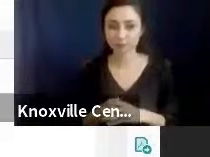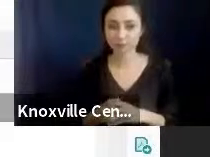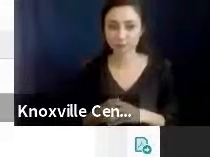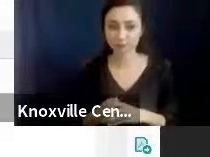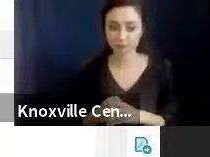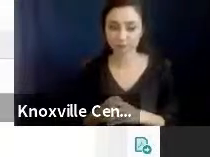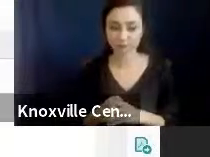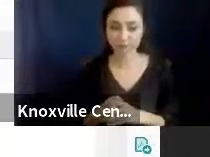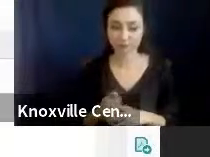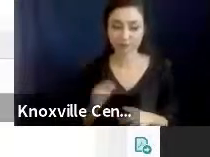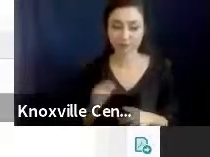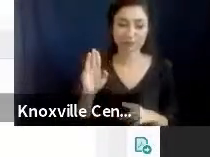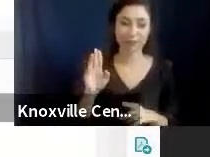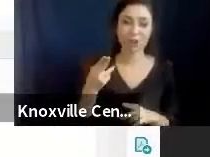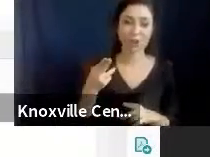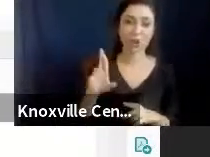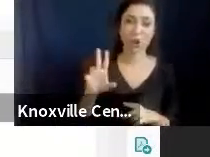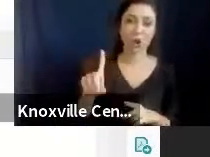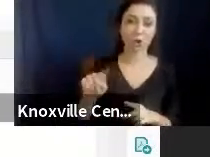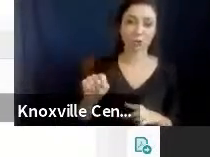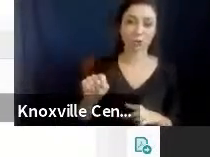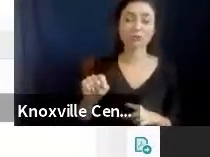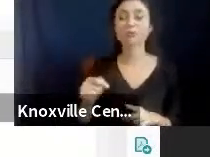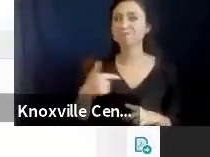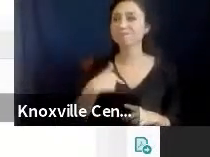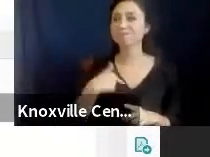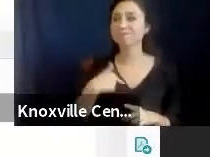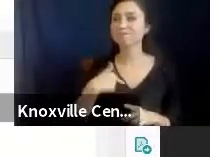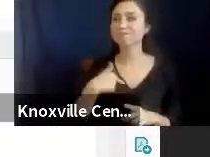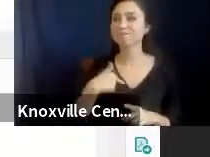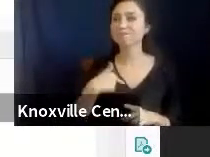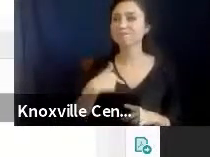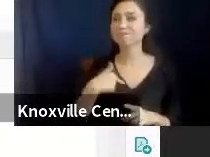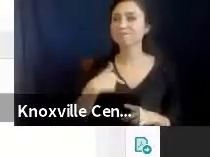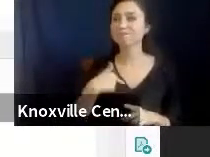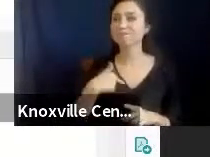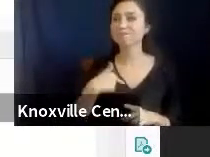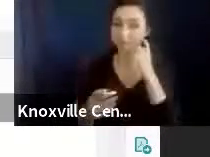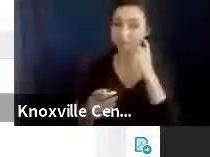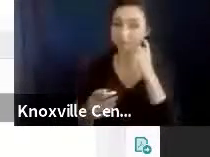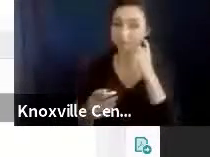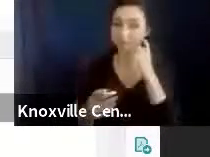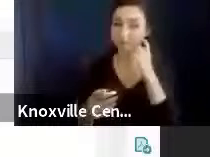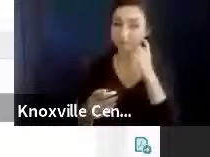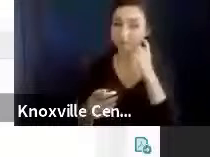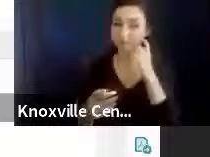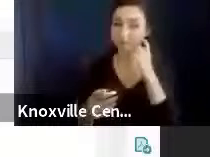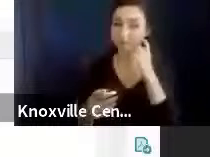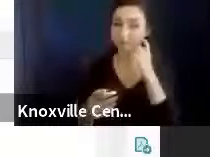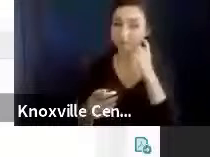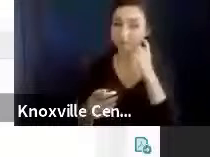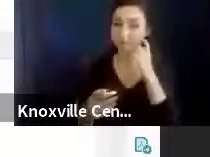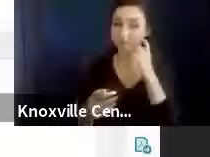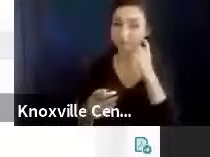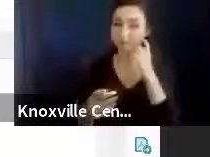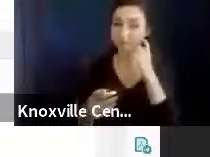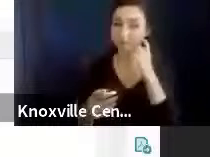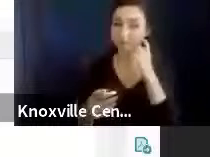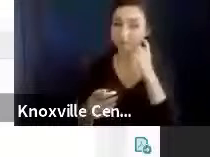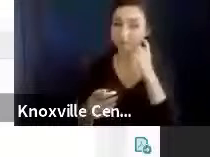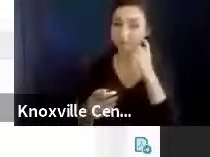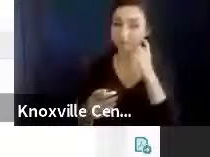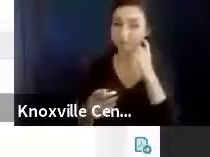This is Maria Hurd. I have a question. Yes, ma'am. And Ms. Wagner, thank you for presenting this information. And